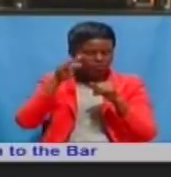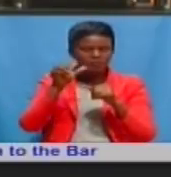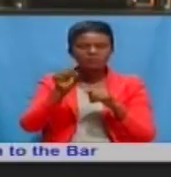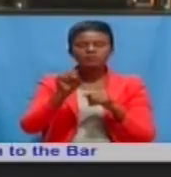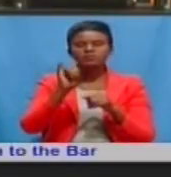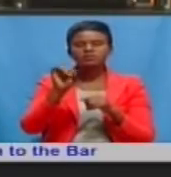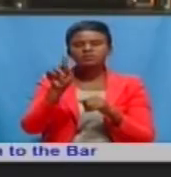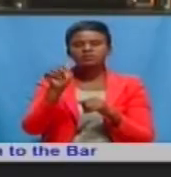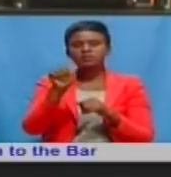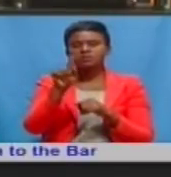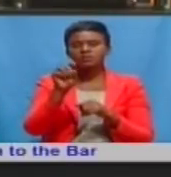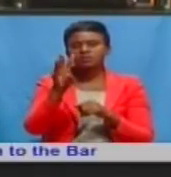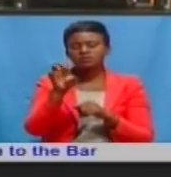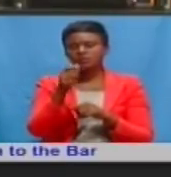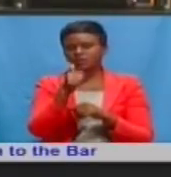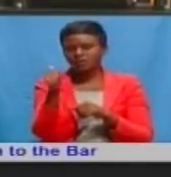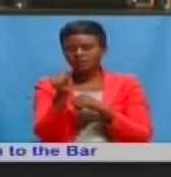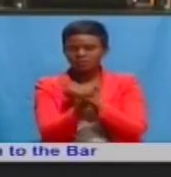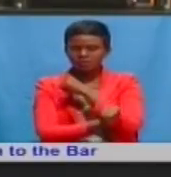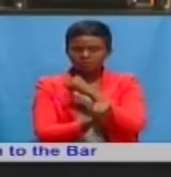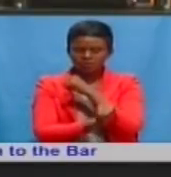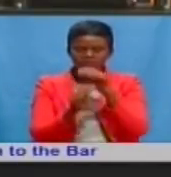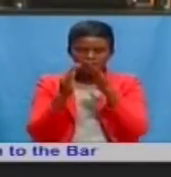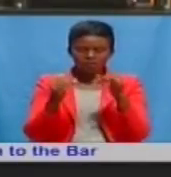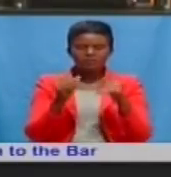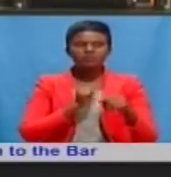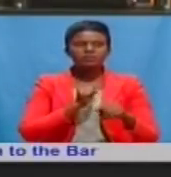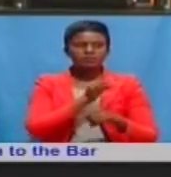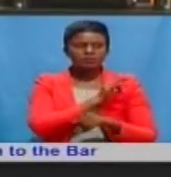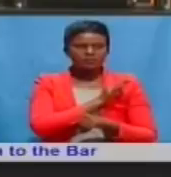Sikazwe, and the other State House staff.